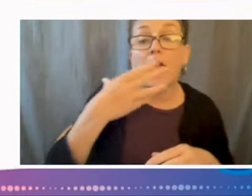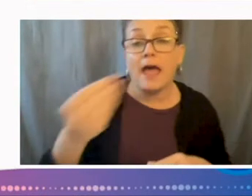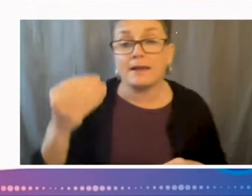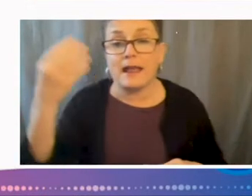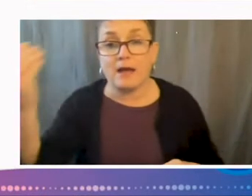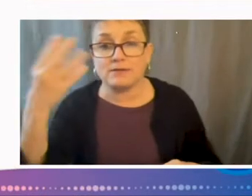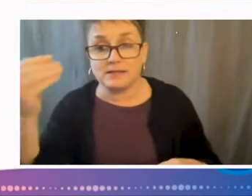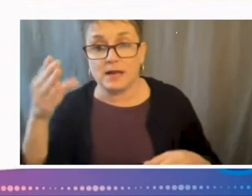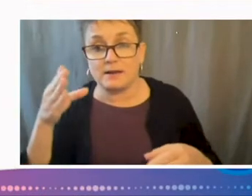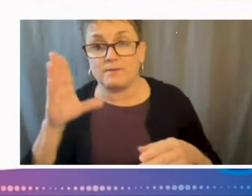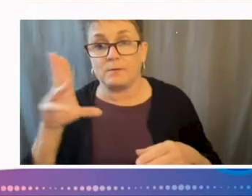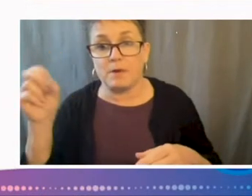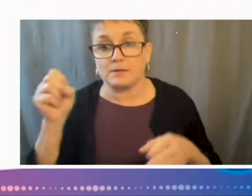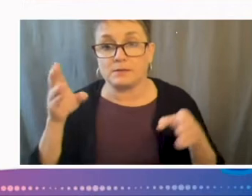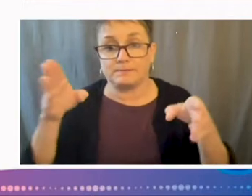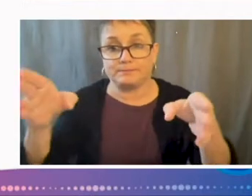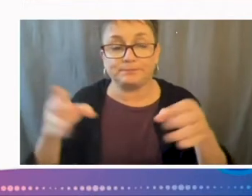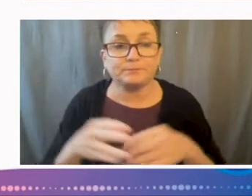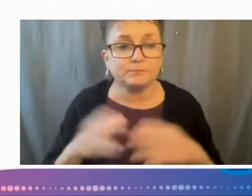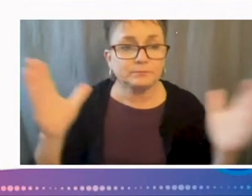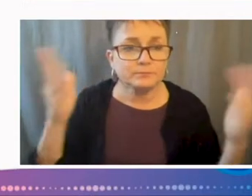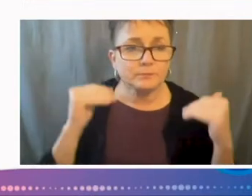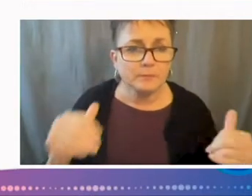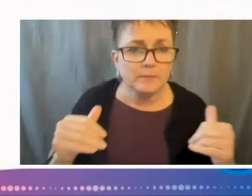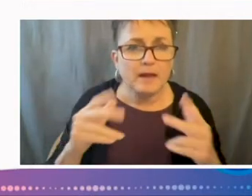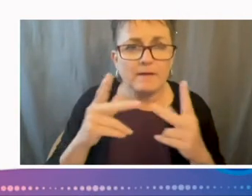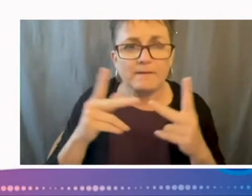Moving on to facilities.